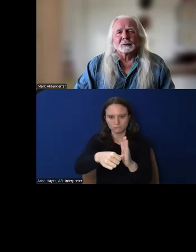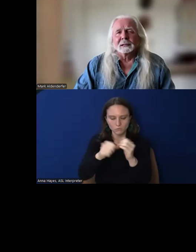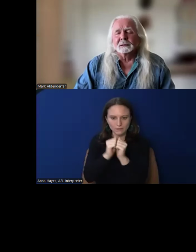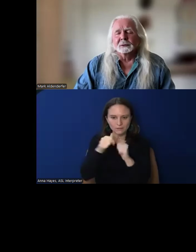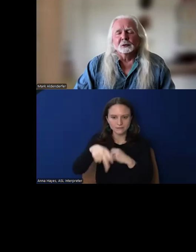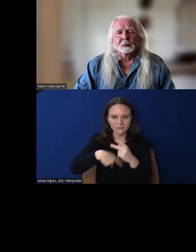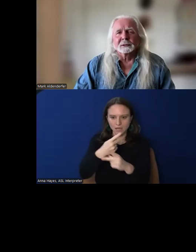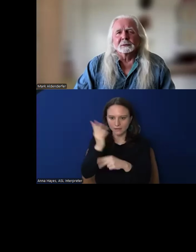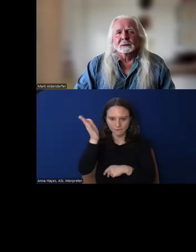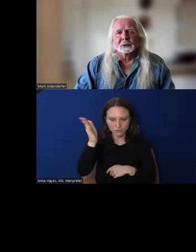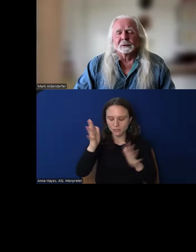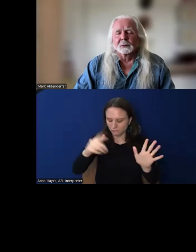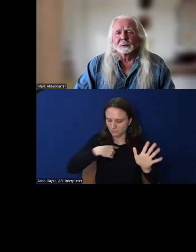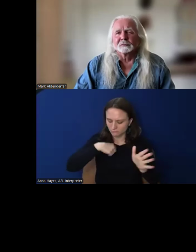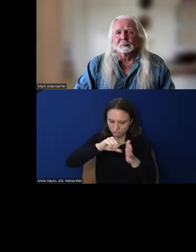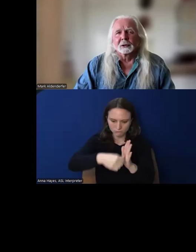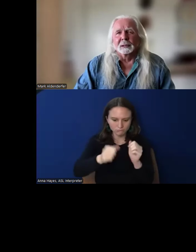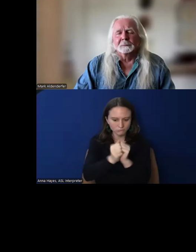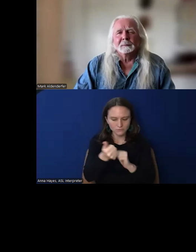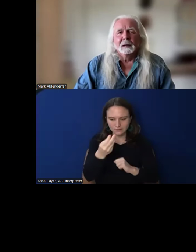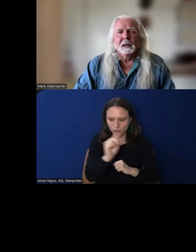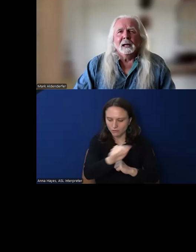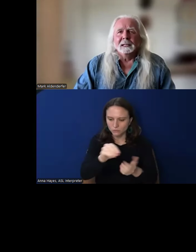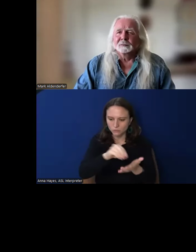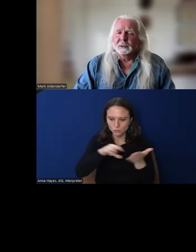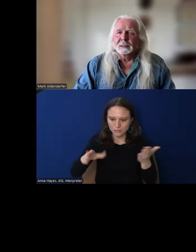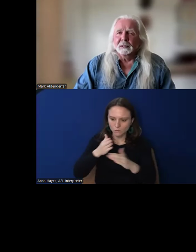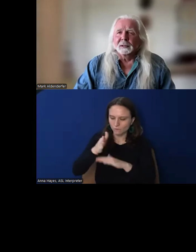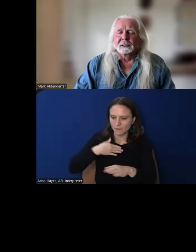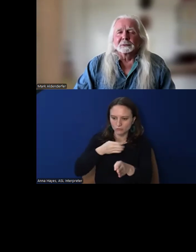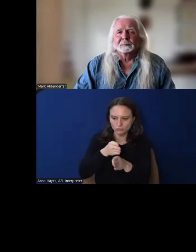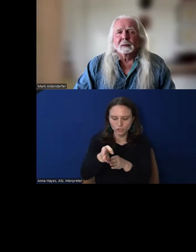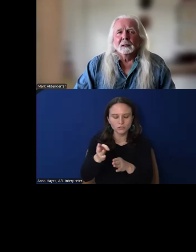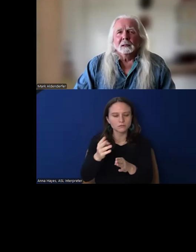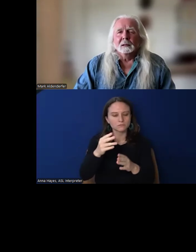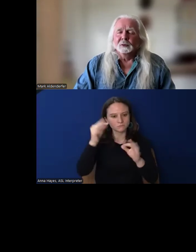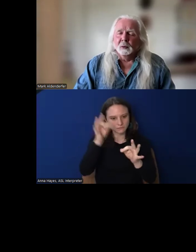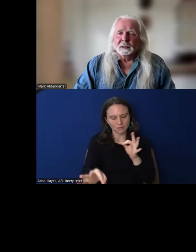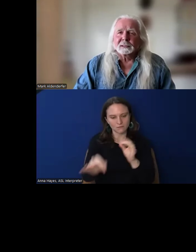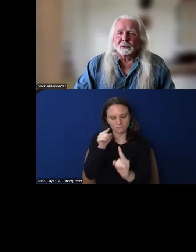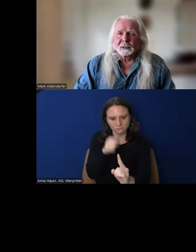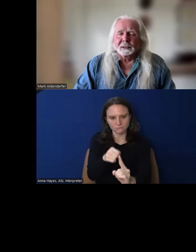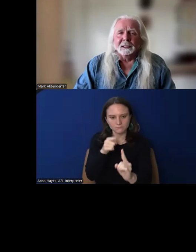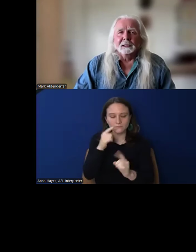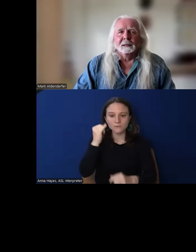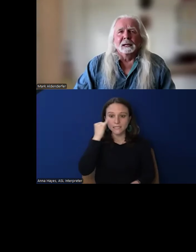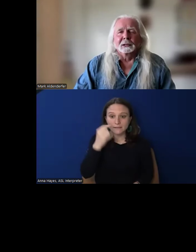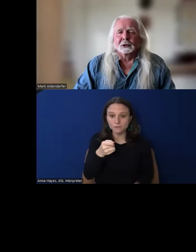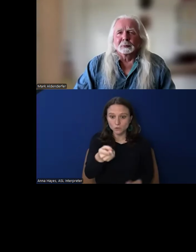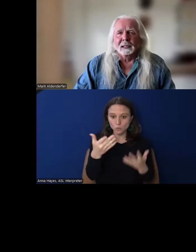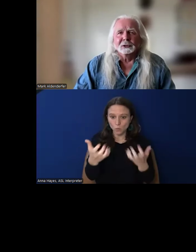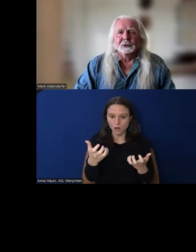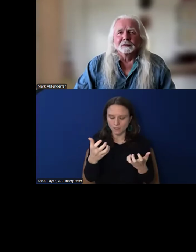I've stressed it to numerous students over the course of my career, and it's very simply this. If you want certainty